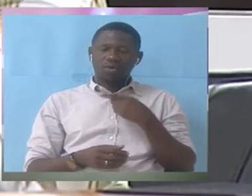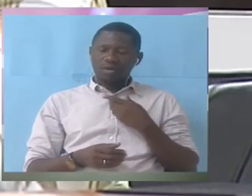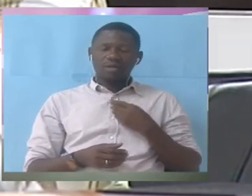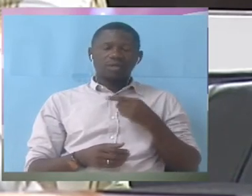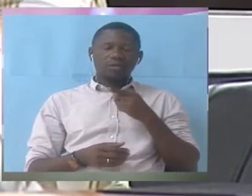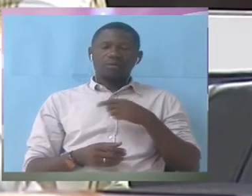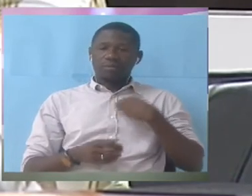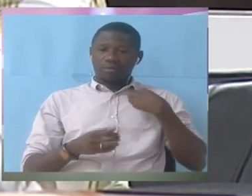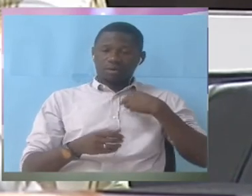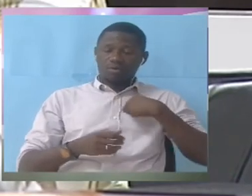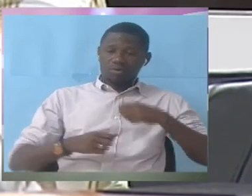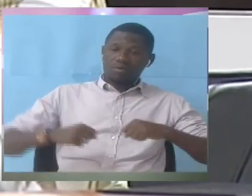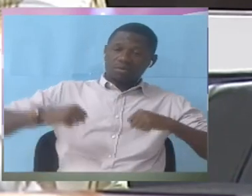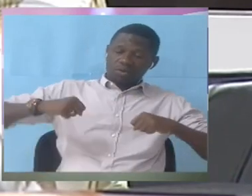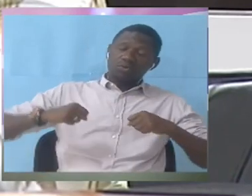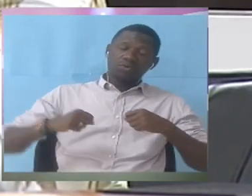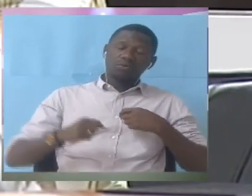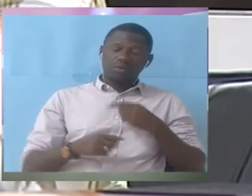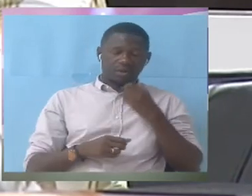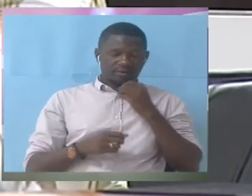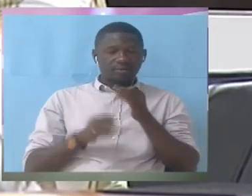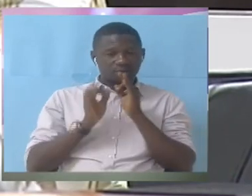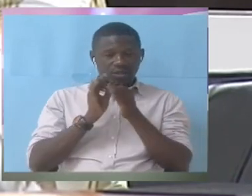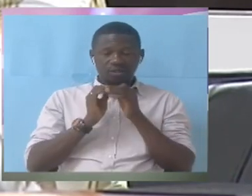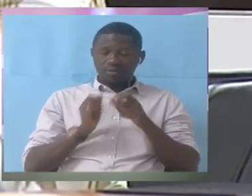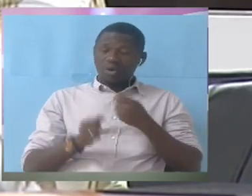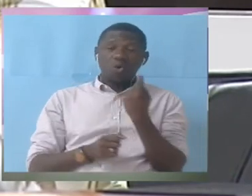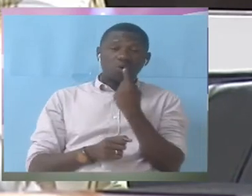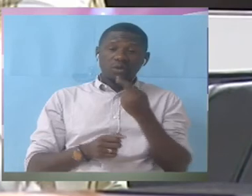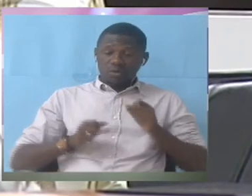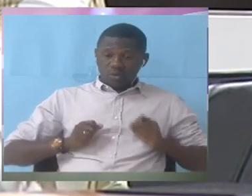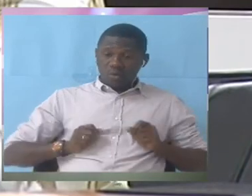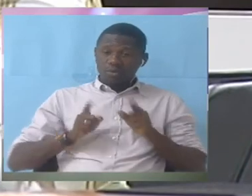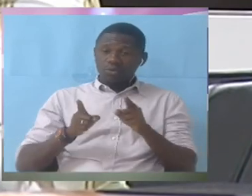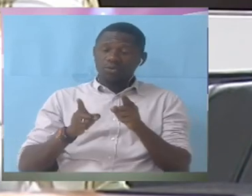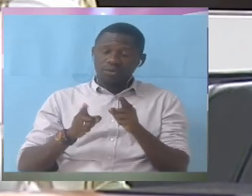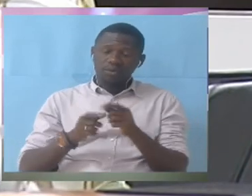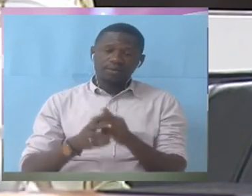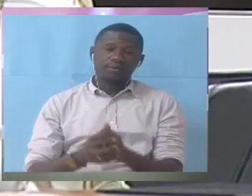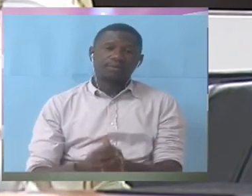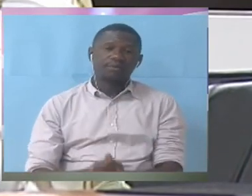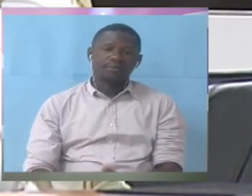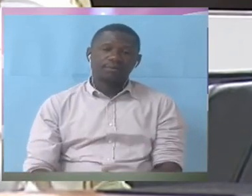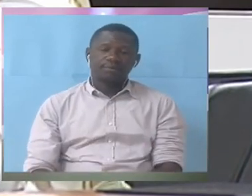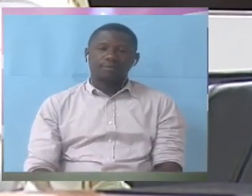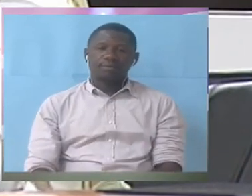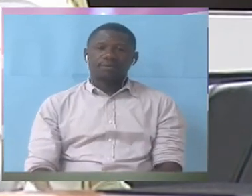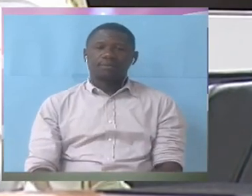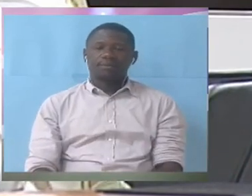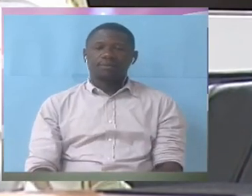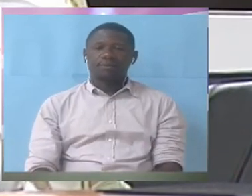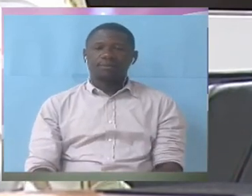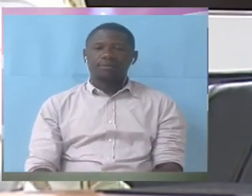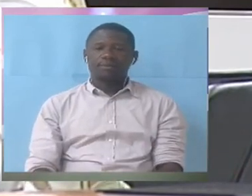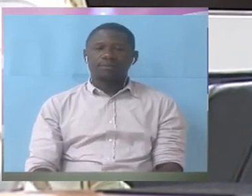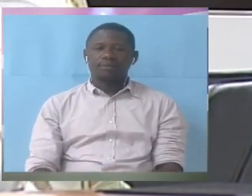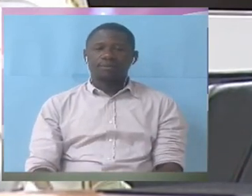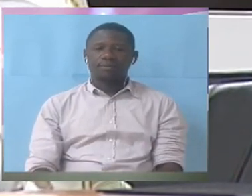things. This is my only opportunity. Ci la daldi ñew nak daldi ma dey nema hara ma wax la yow suma kilifa